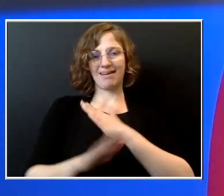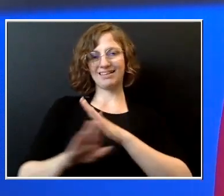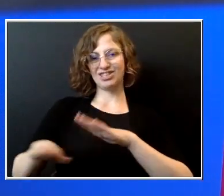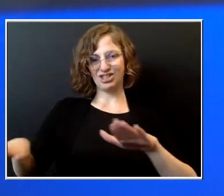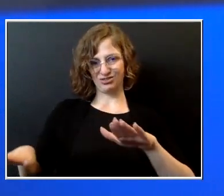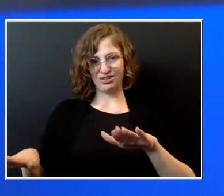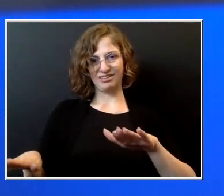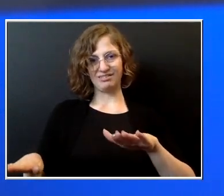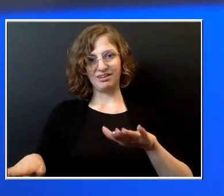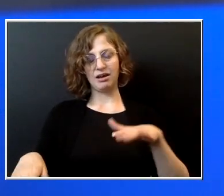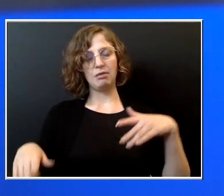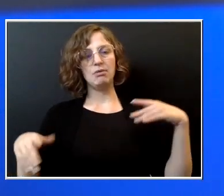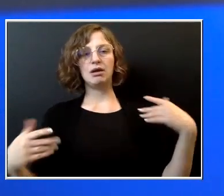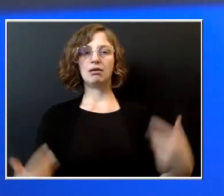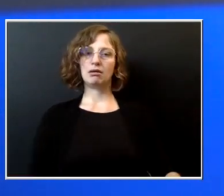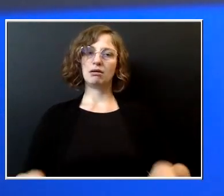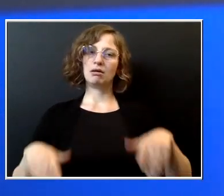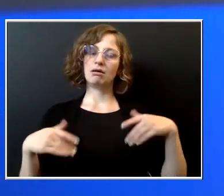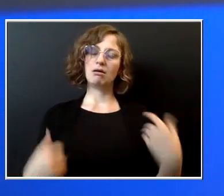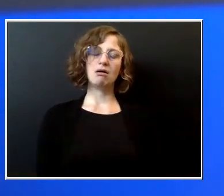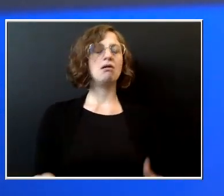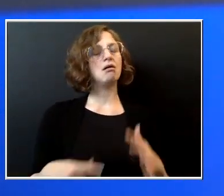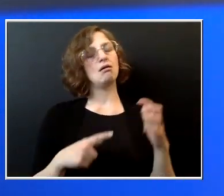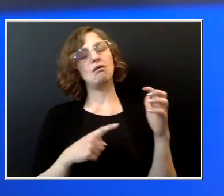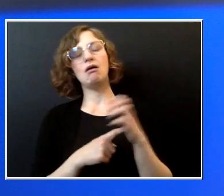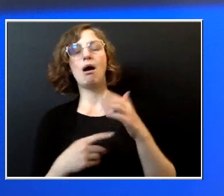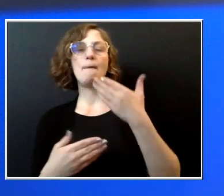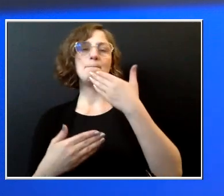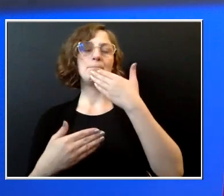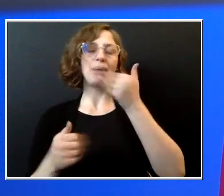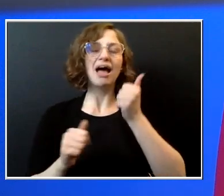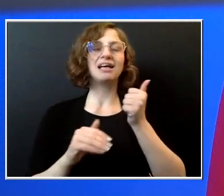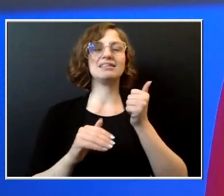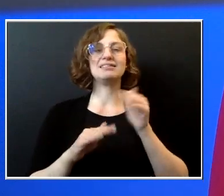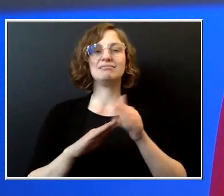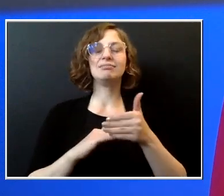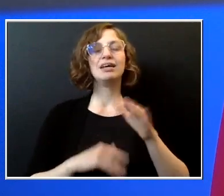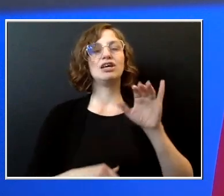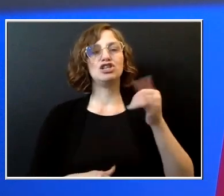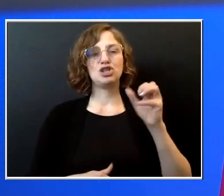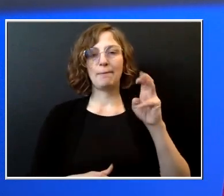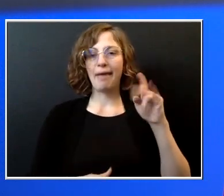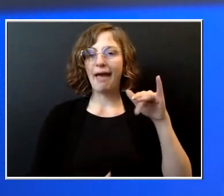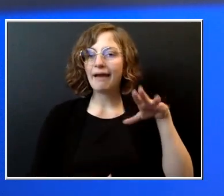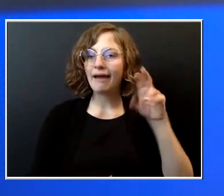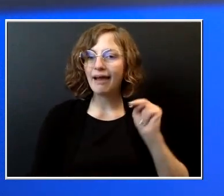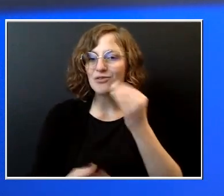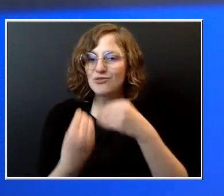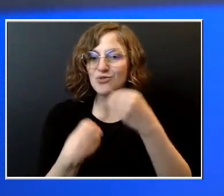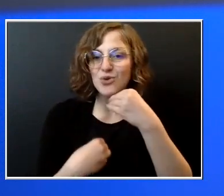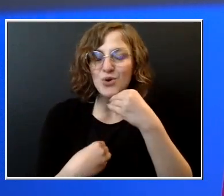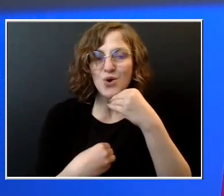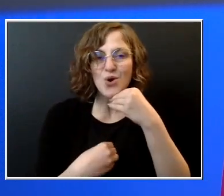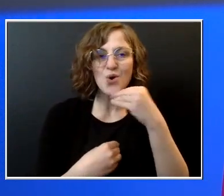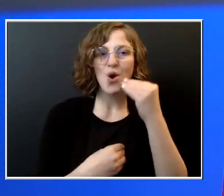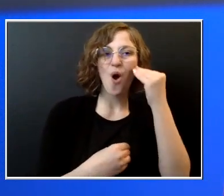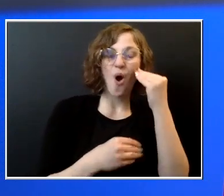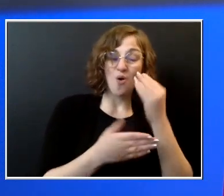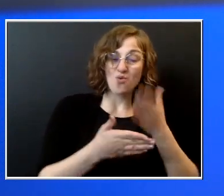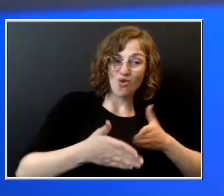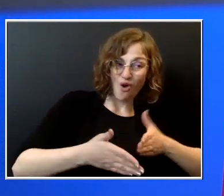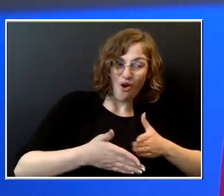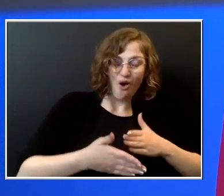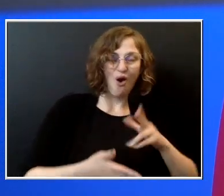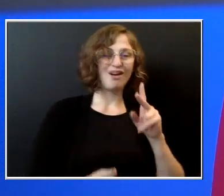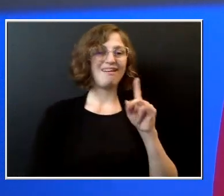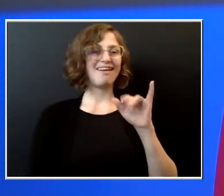best Jamaican food, home cooked. I got excellent care from Kingsley. I got to socialize.